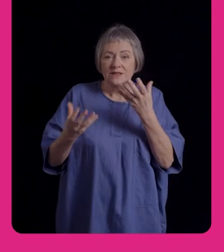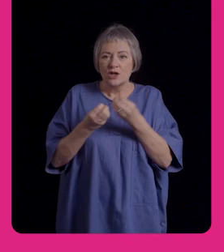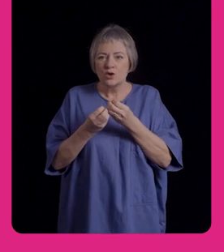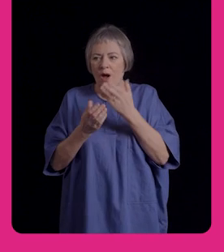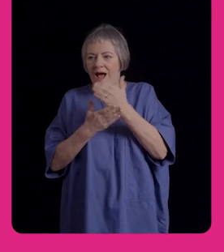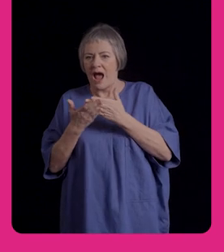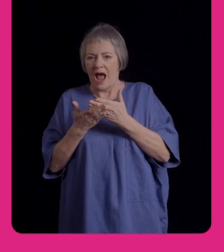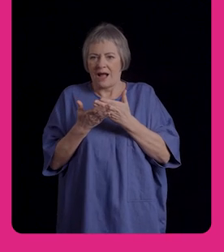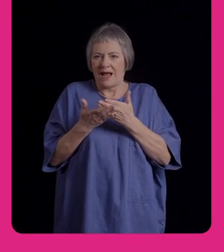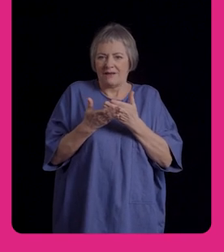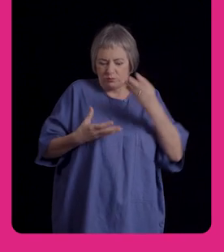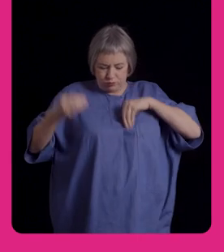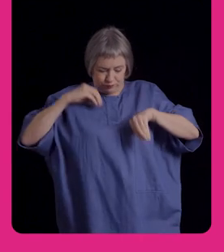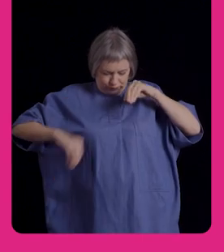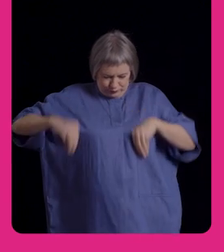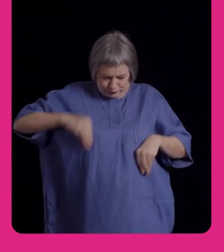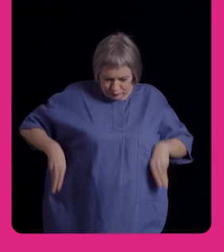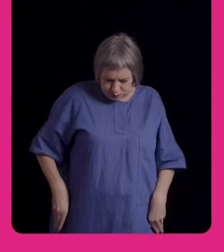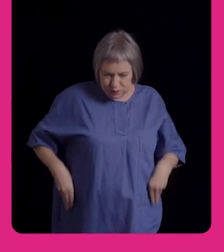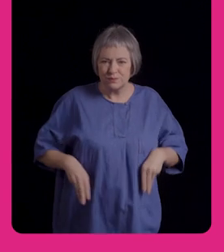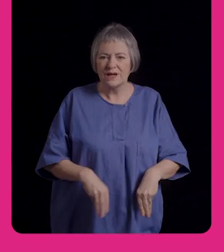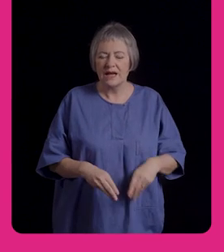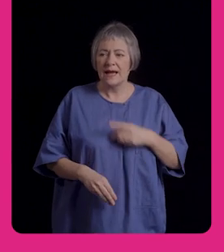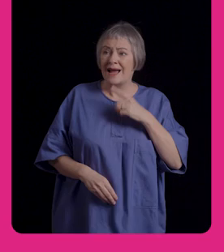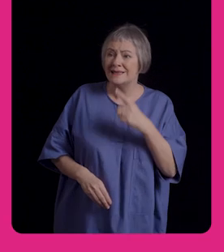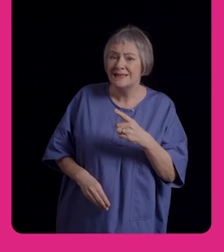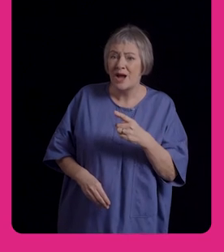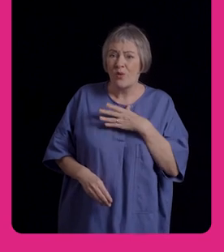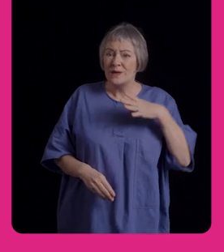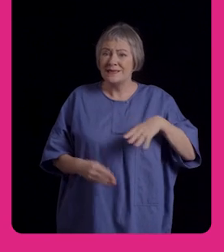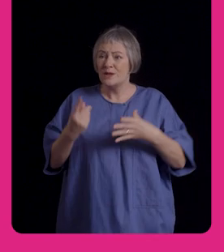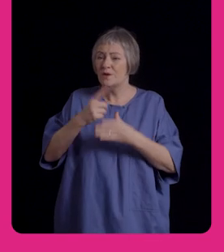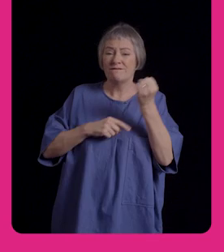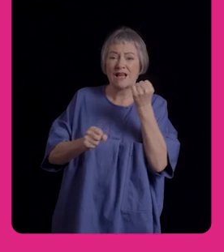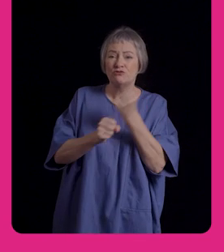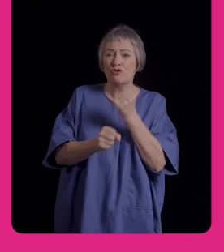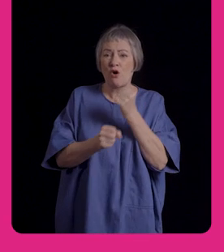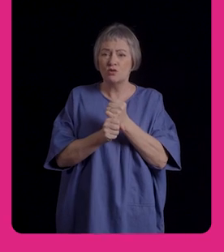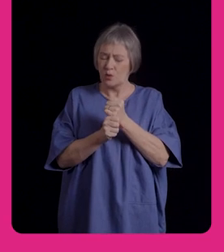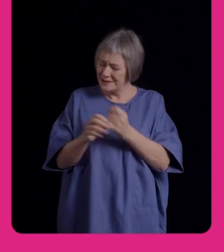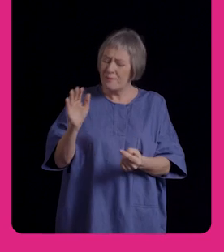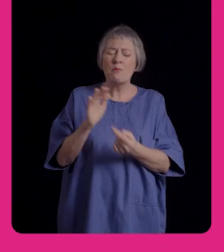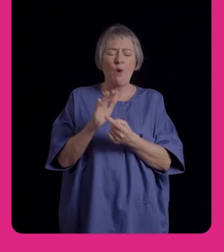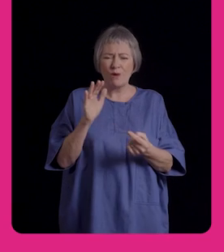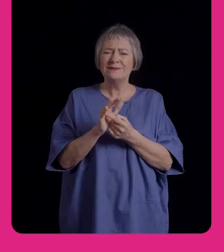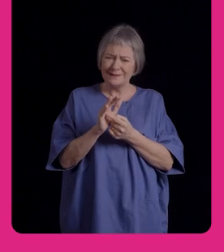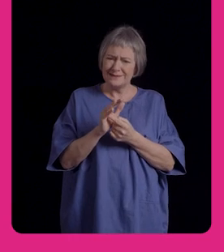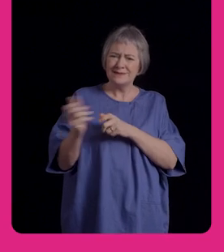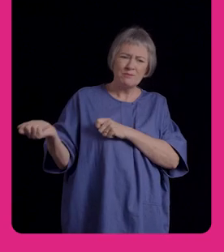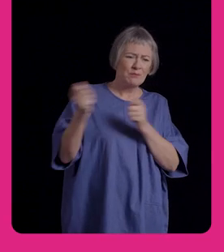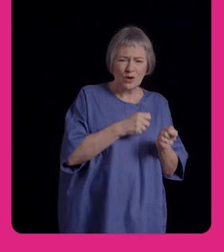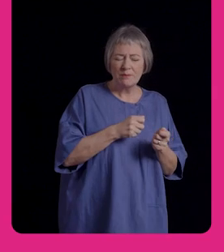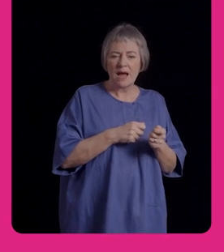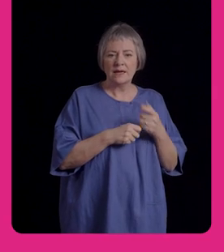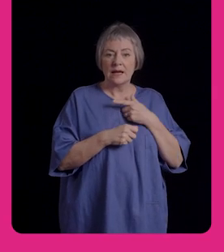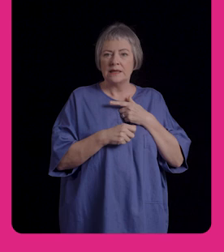half the ship stuffed in his pockets, you know, and like, we need to find George. George is important. We need George.